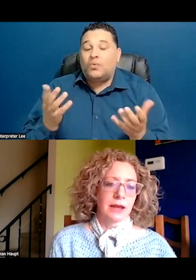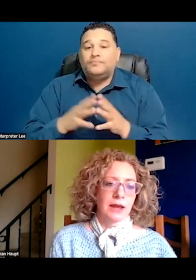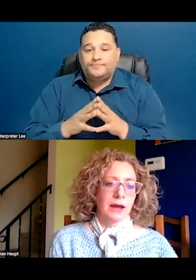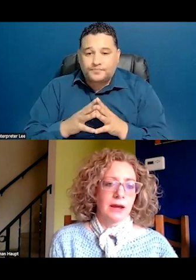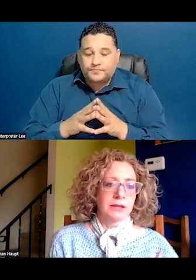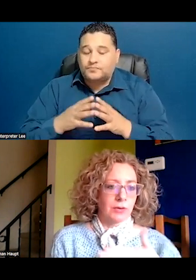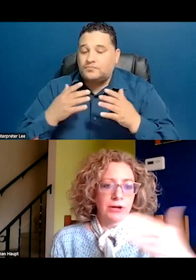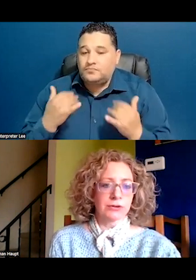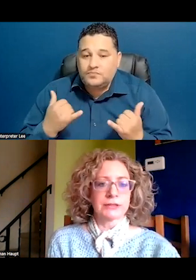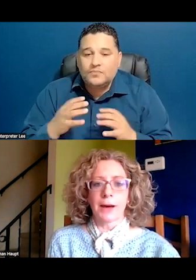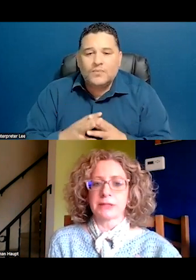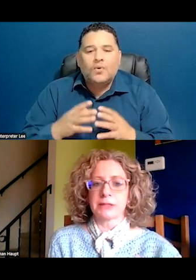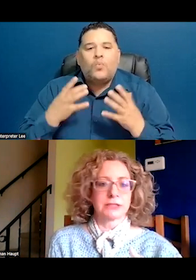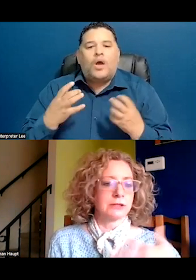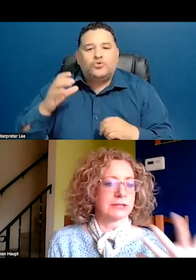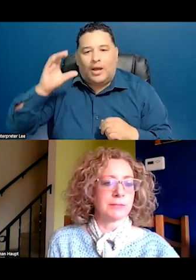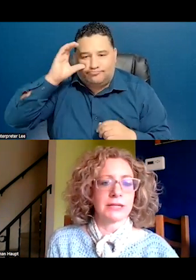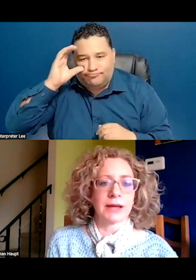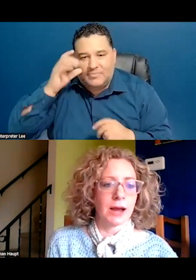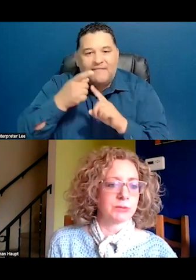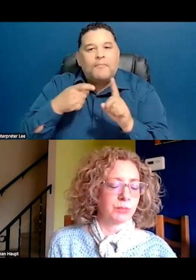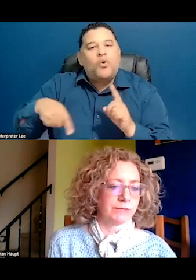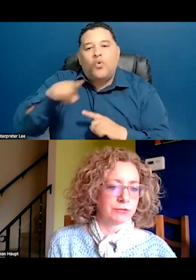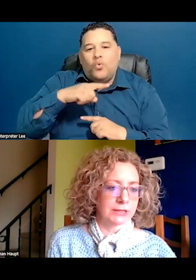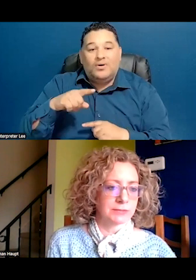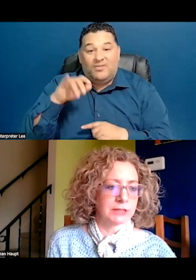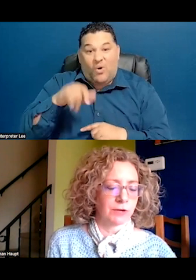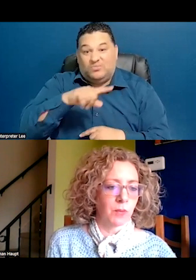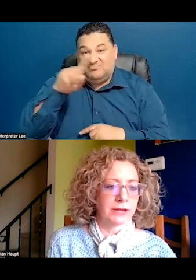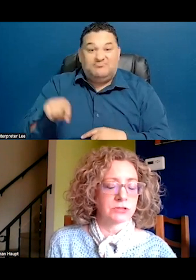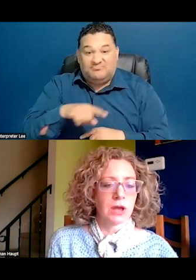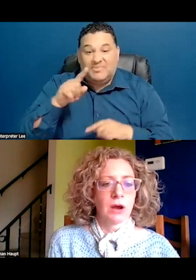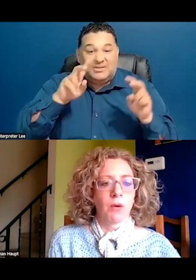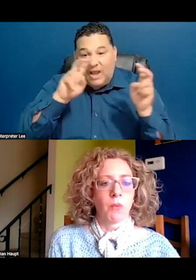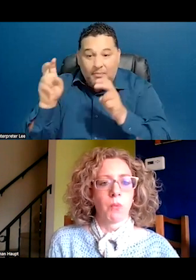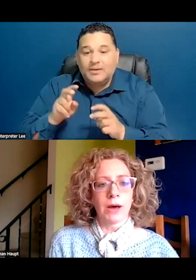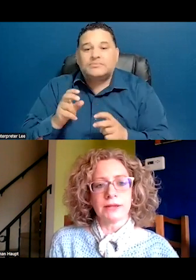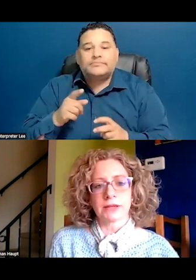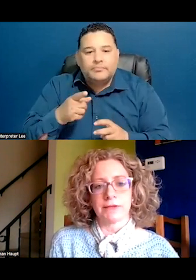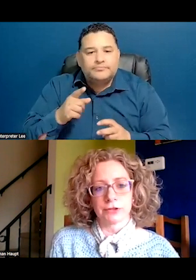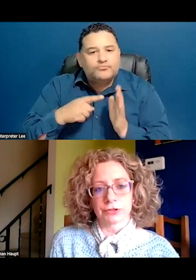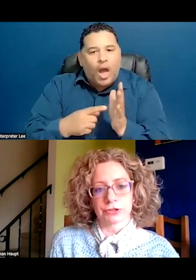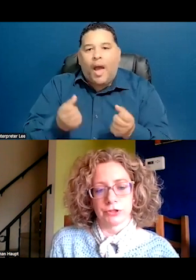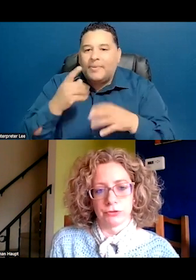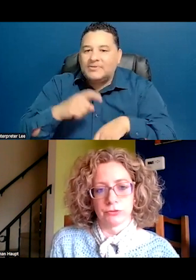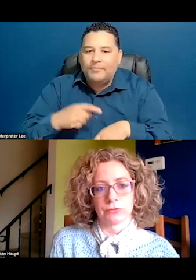is, here are the topics, here's how many times we've addressed them in different ways. What is of